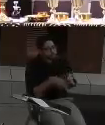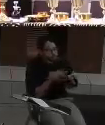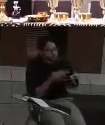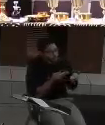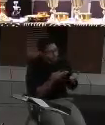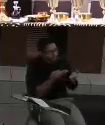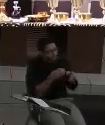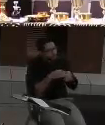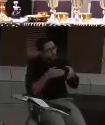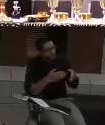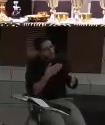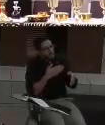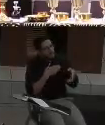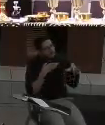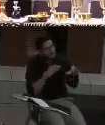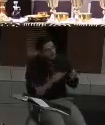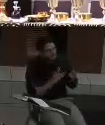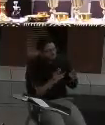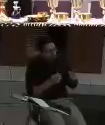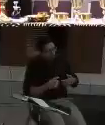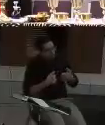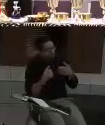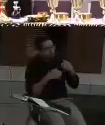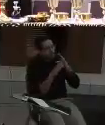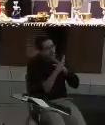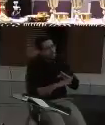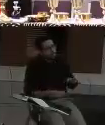joyfully, to live peacefully,